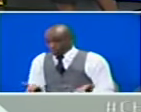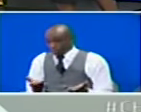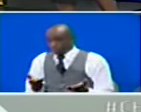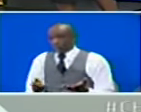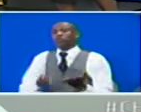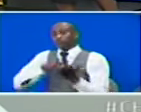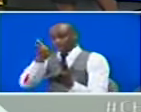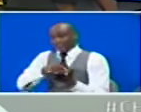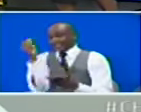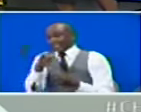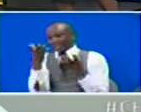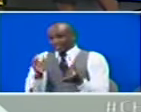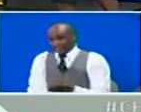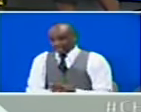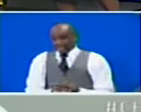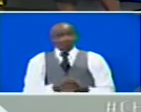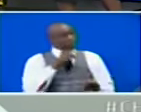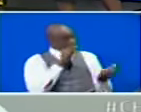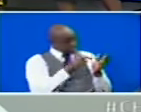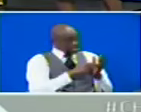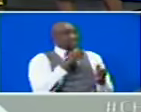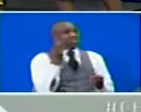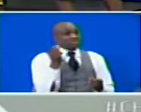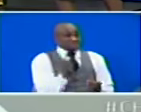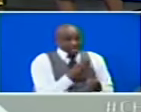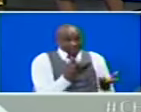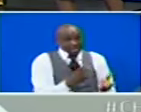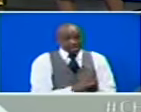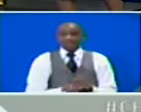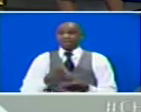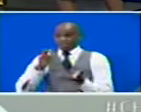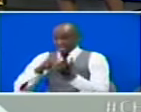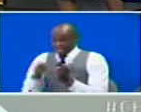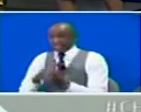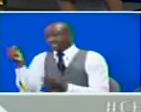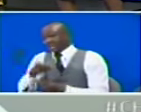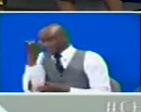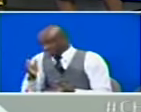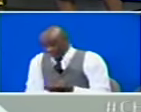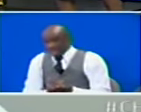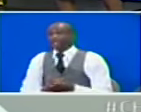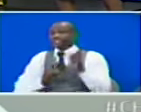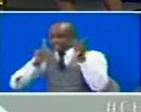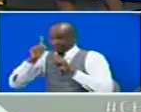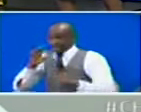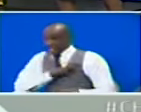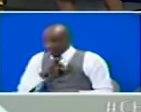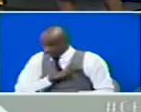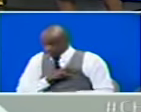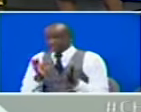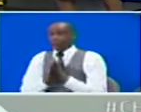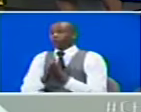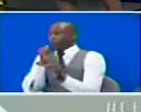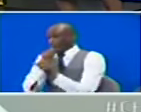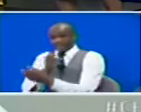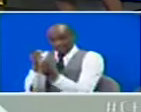in recurrent expenditure. And recurrent expenditure is not just salaries, yes? Oh, recurrent expenditure is not just salaries. Mm-hmm. There is travel money for operation